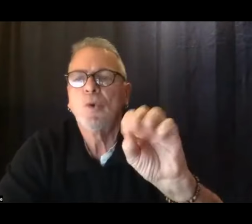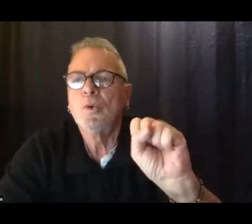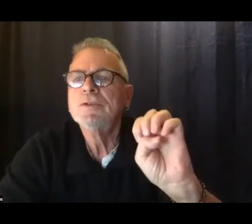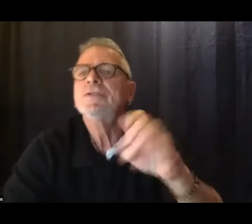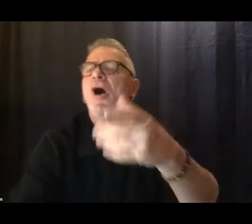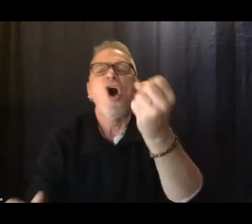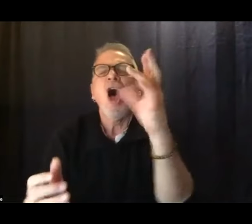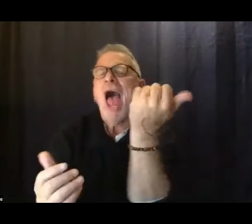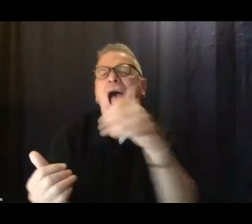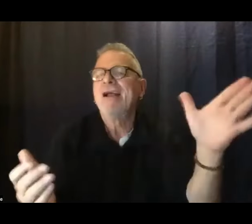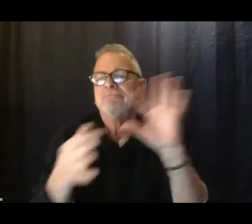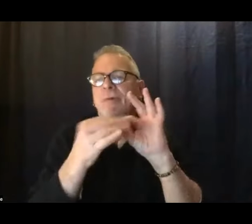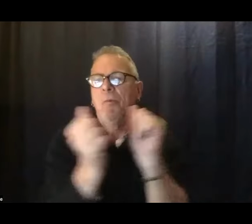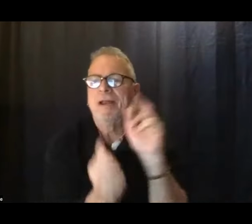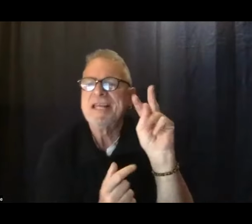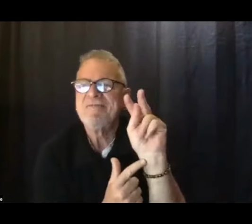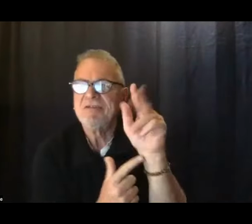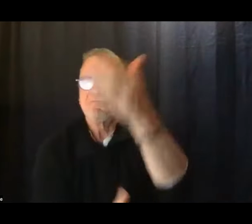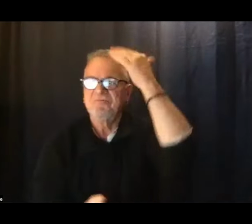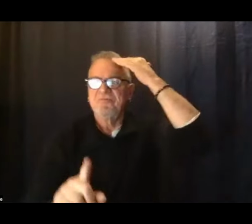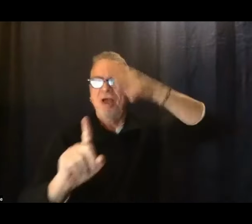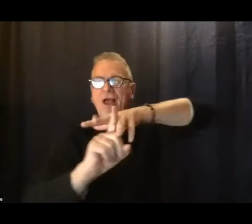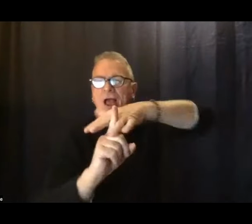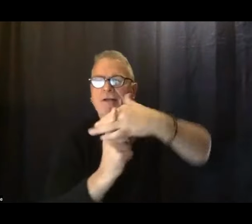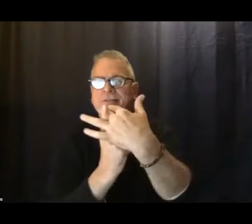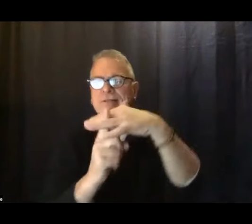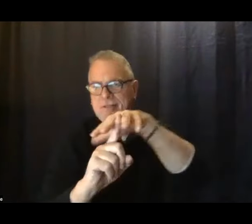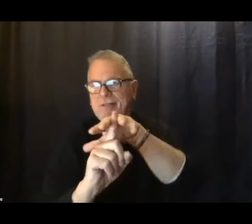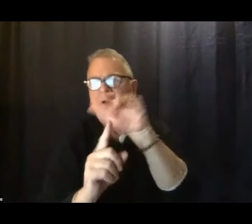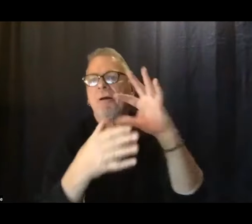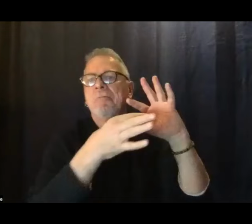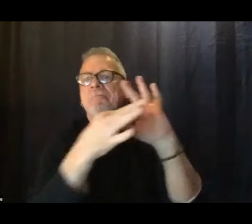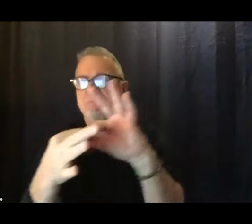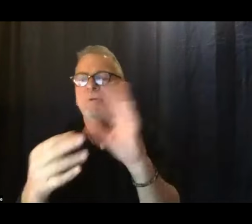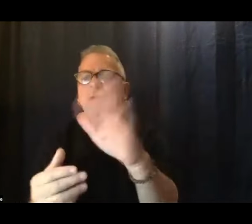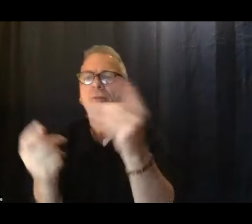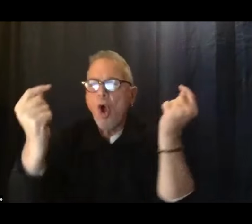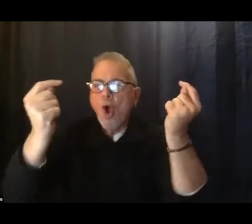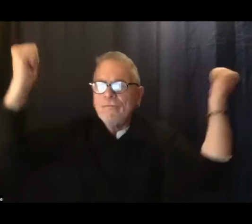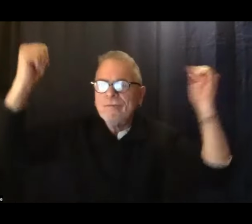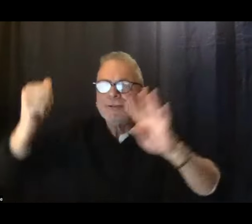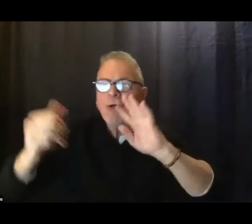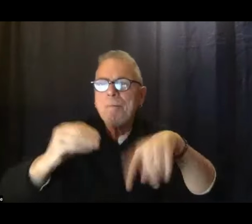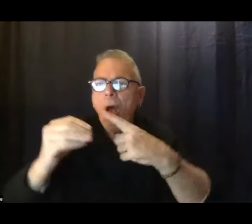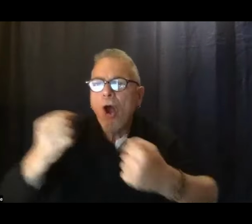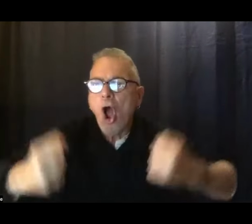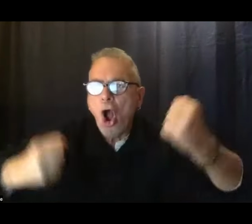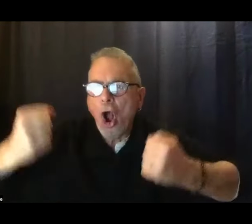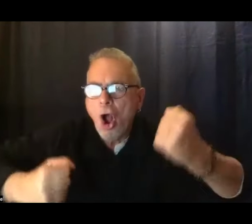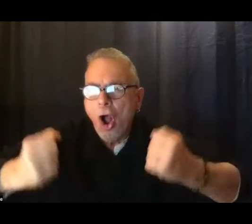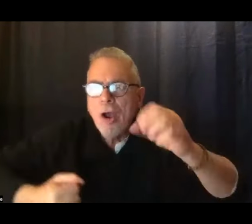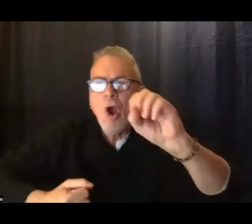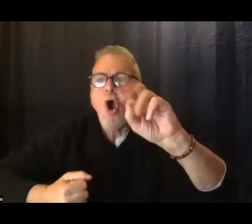it could be an episode, could be anything related to TV. We've already contextualized that one token of the